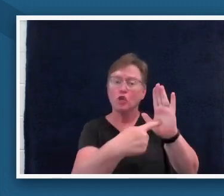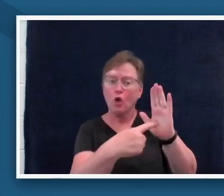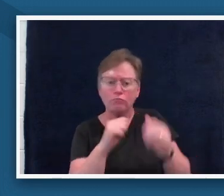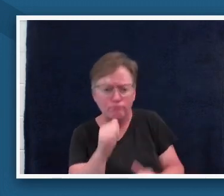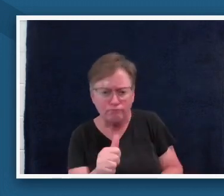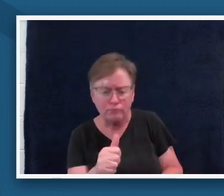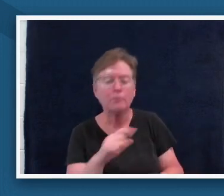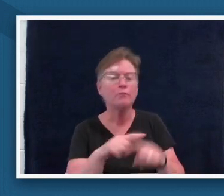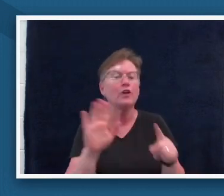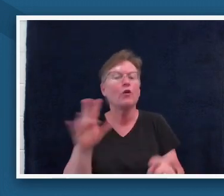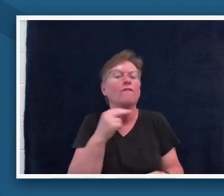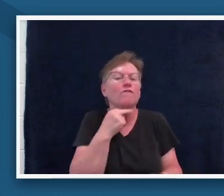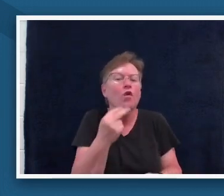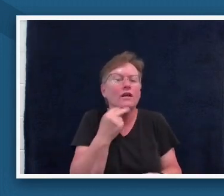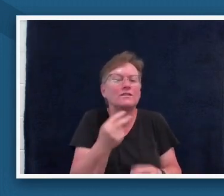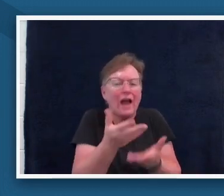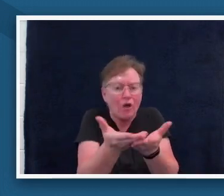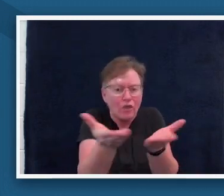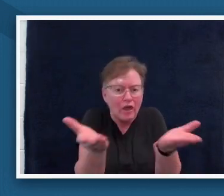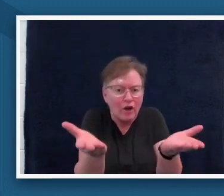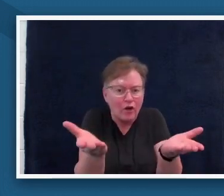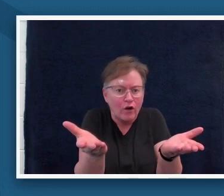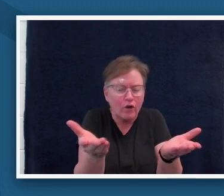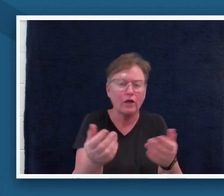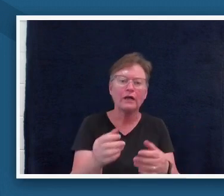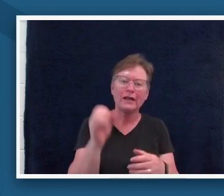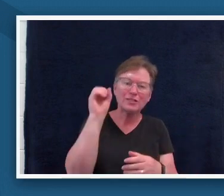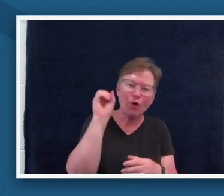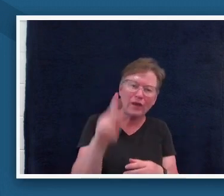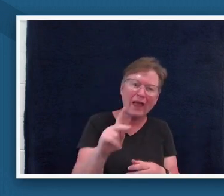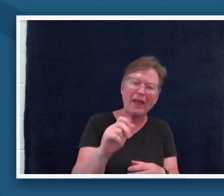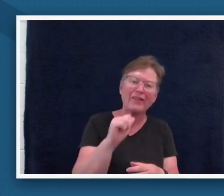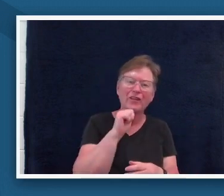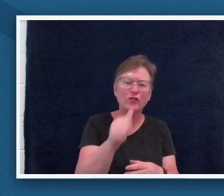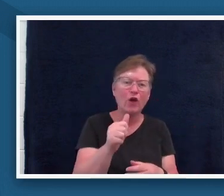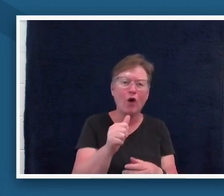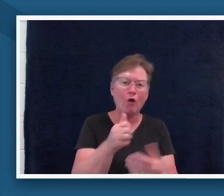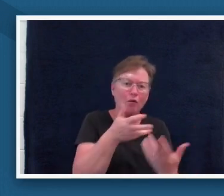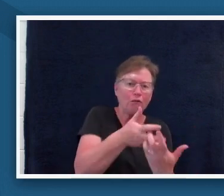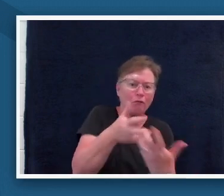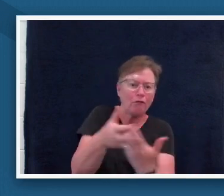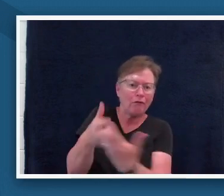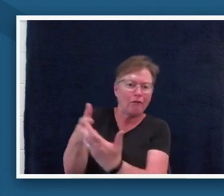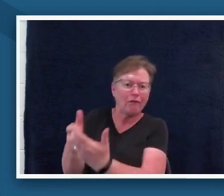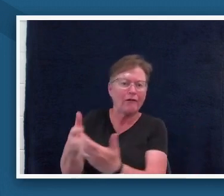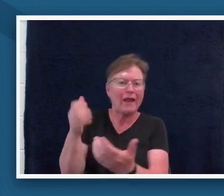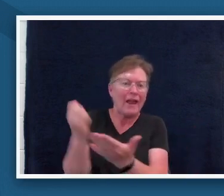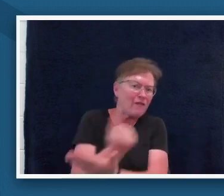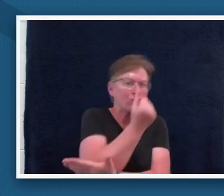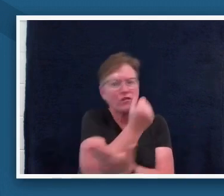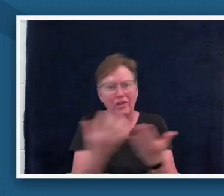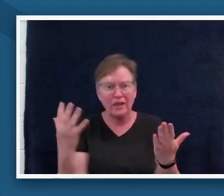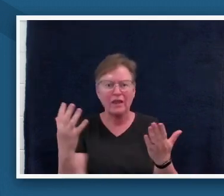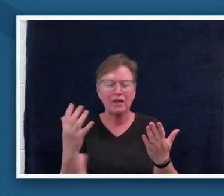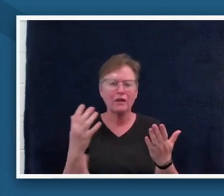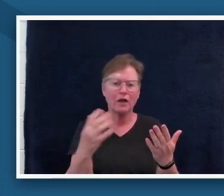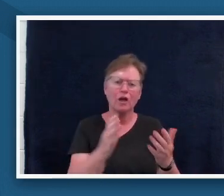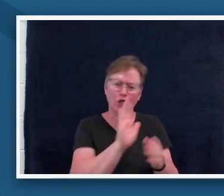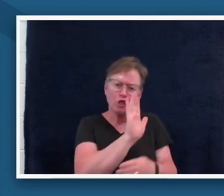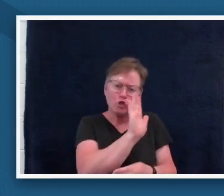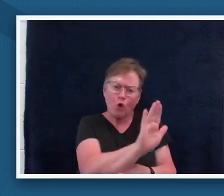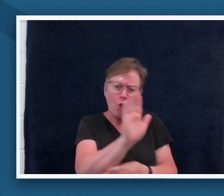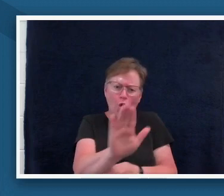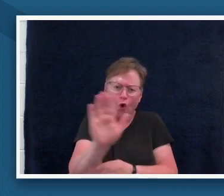know it's okay not to fit every category. It's okay to shine where you shine. And we still had the grading